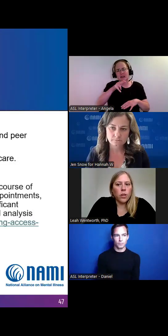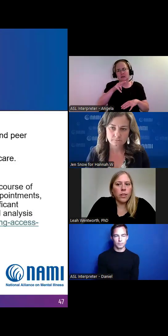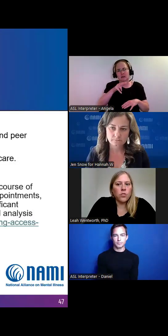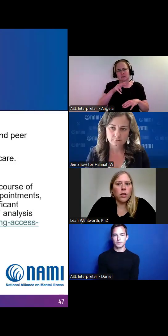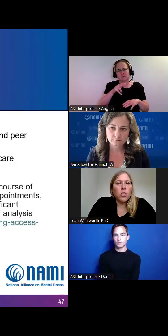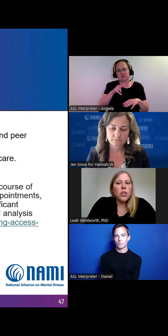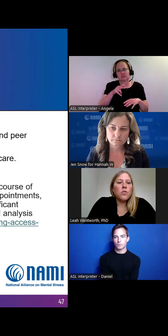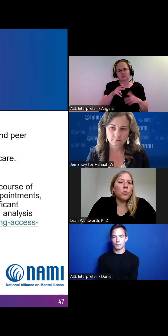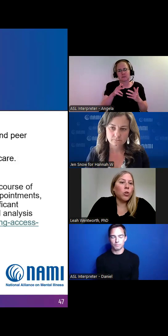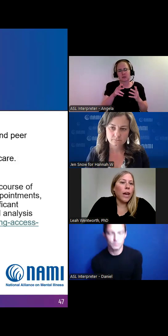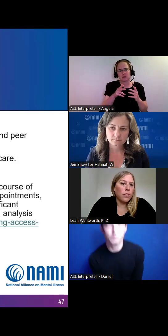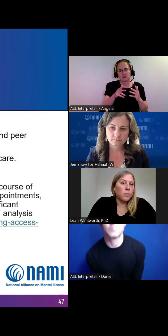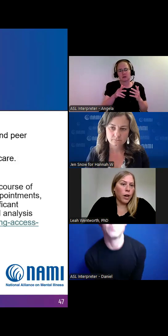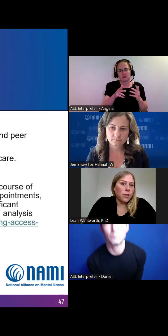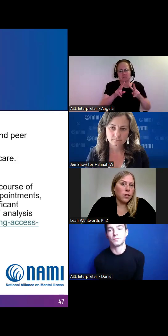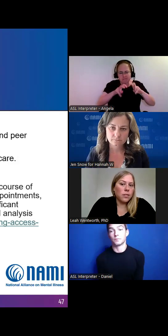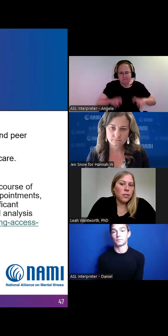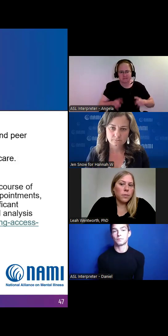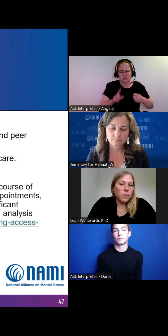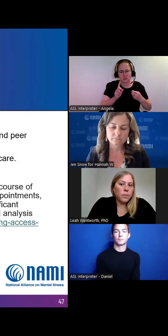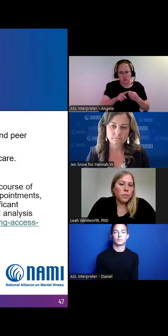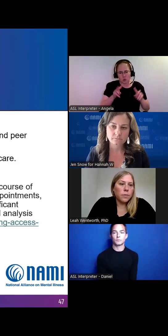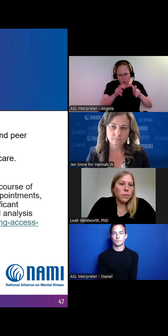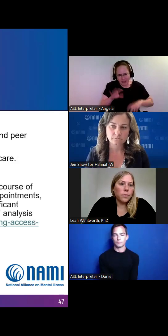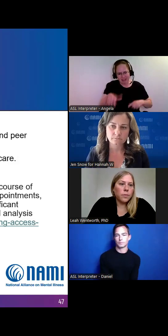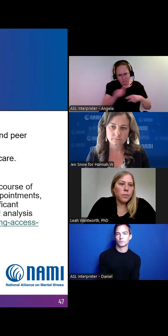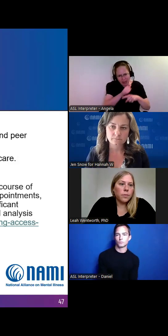advocacy organization to look at this practice?